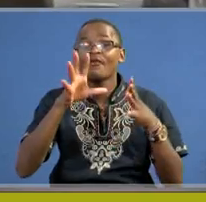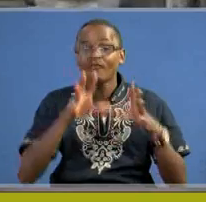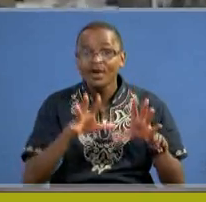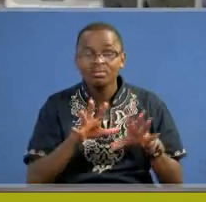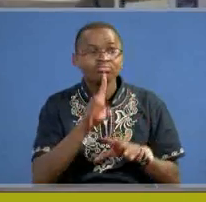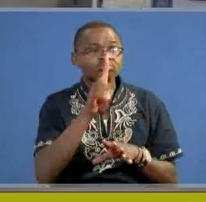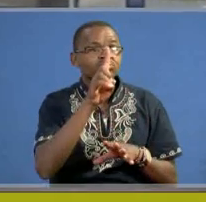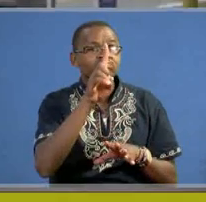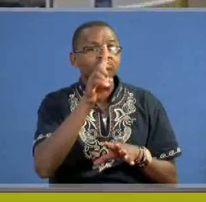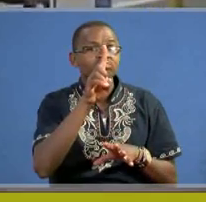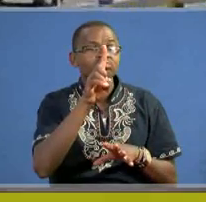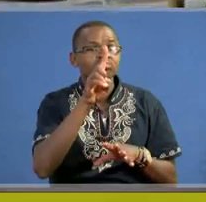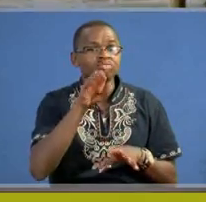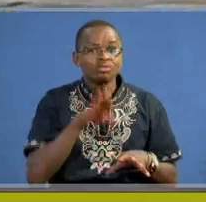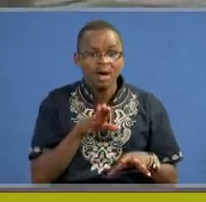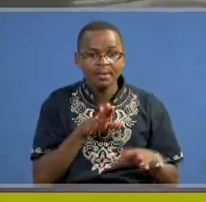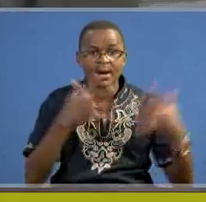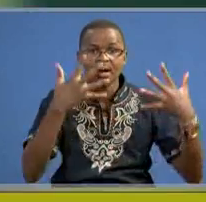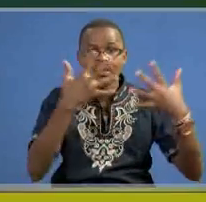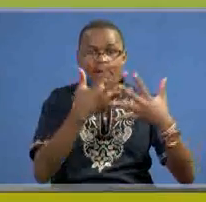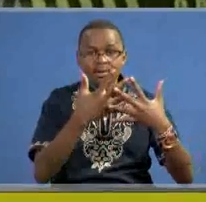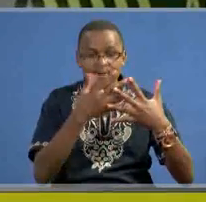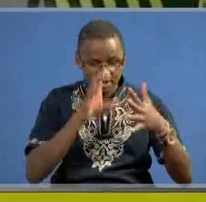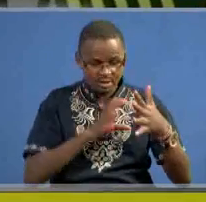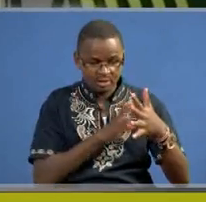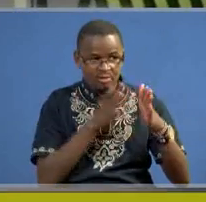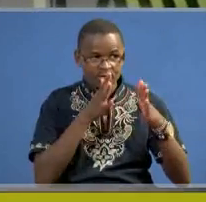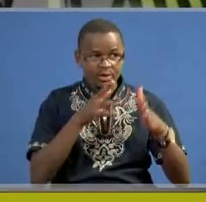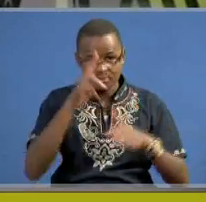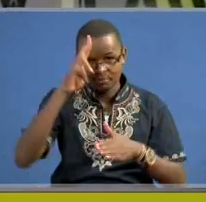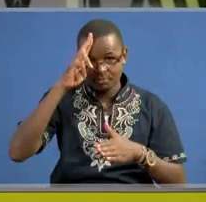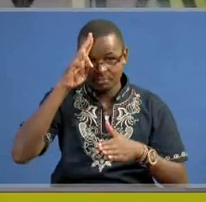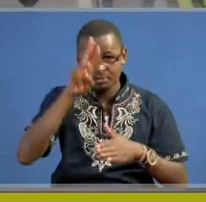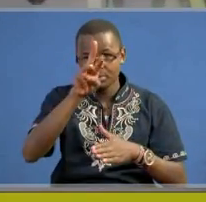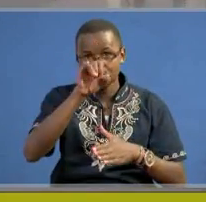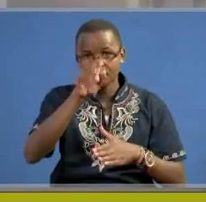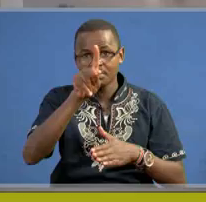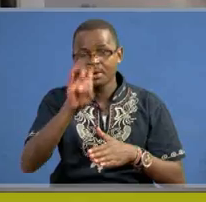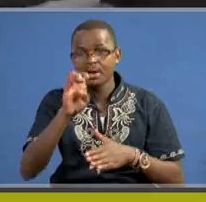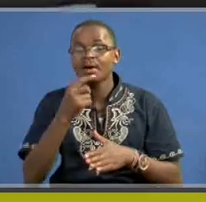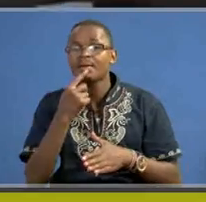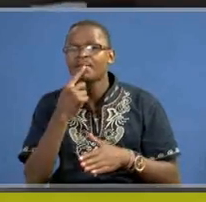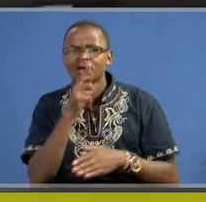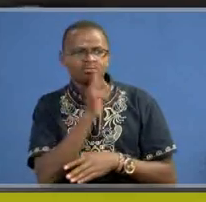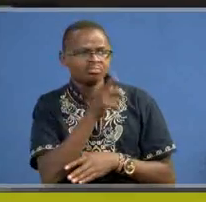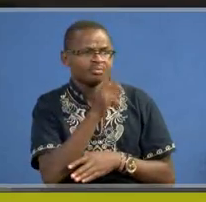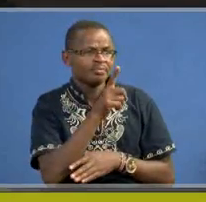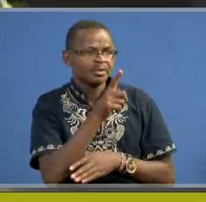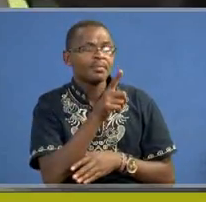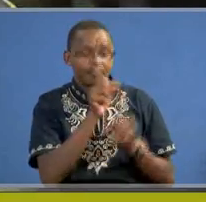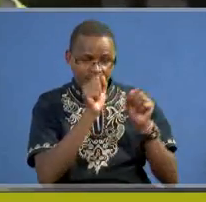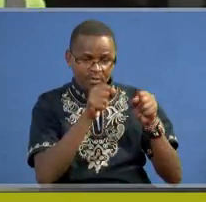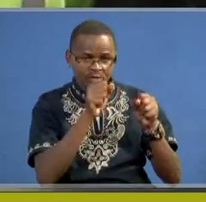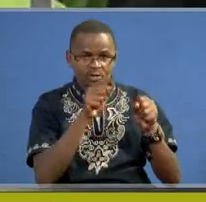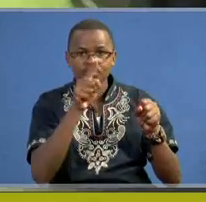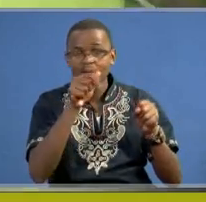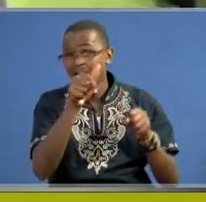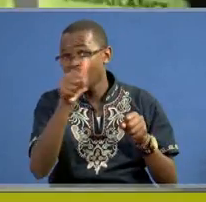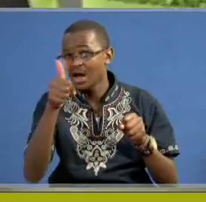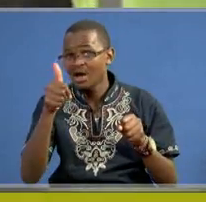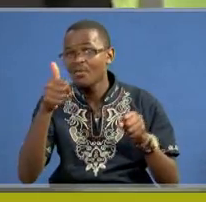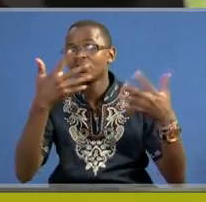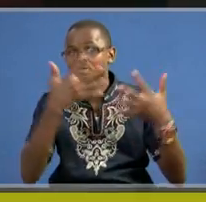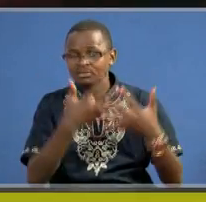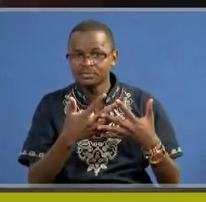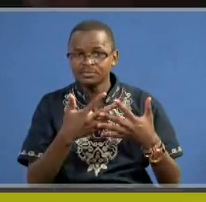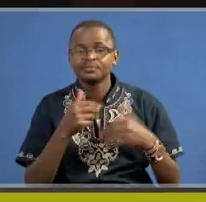Aman Cambodia wha make imatra Commissioner wah policymic Bhushan and Seema ammonia Wamba winner wash crew was ad what